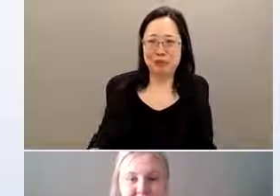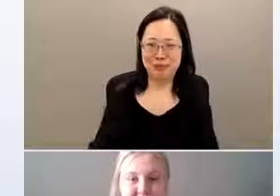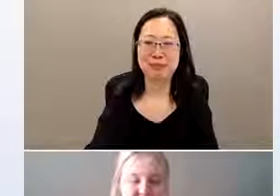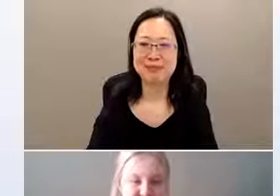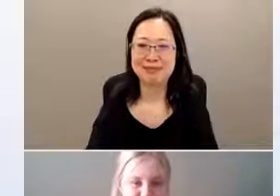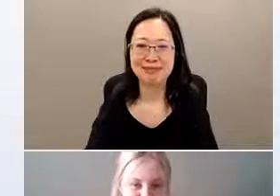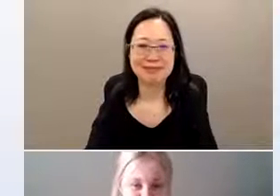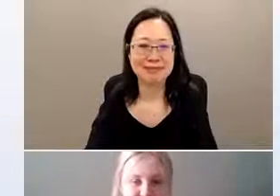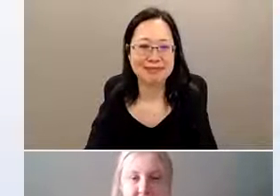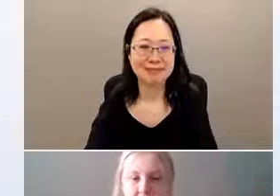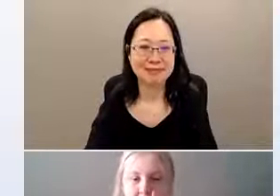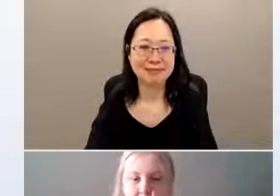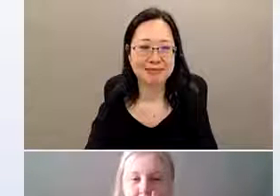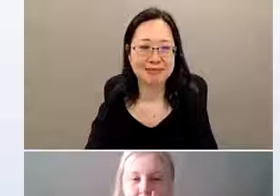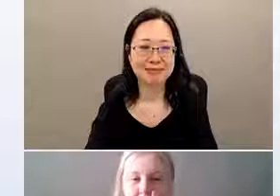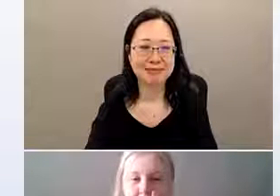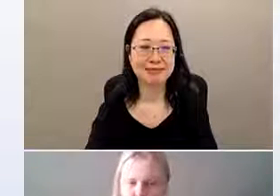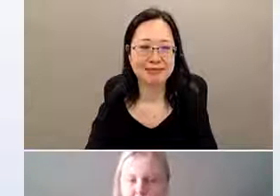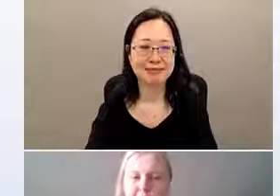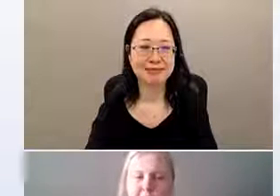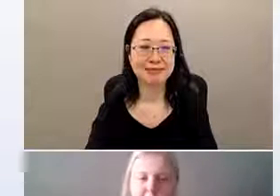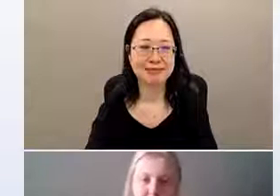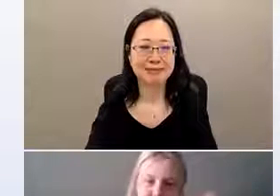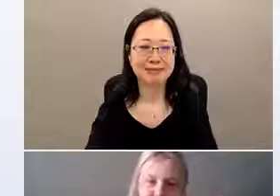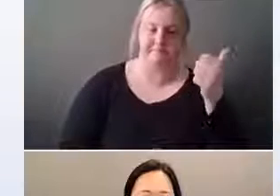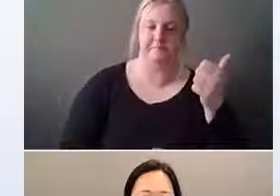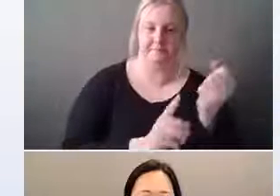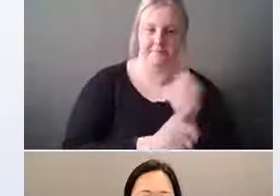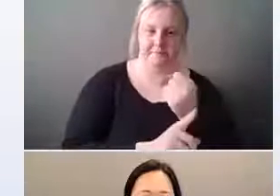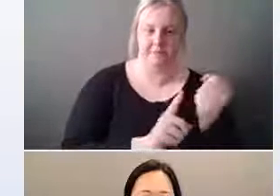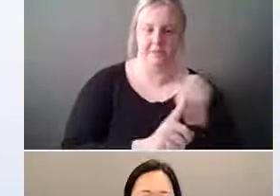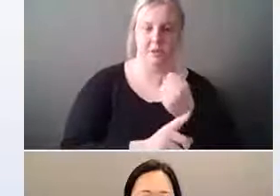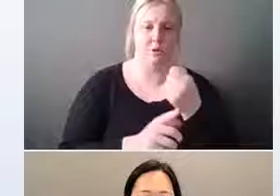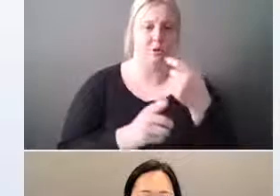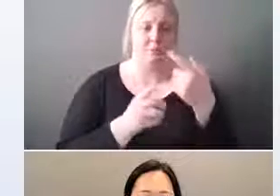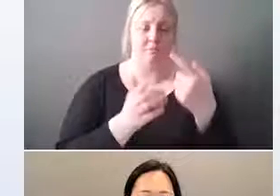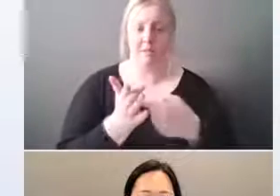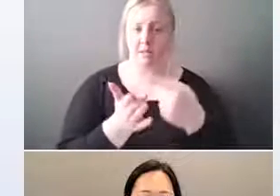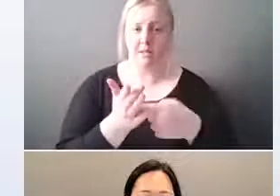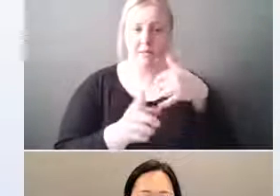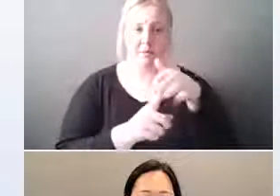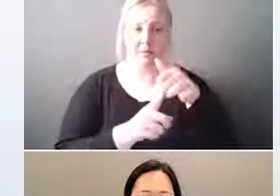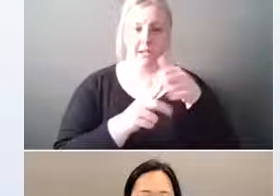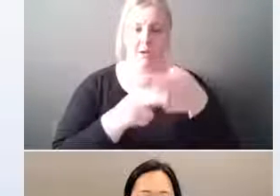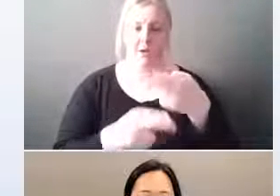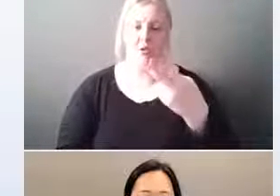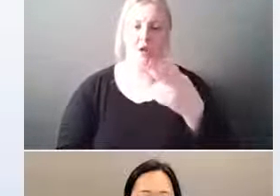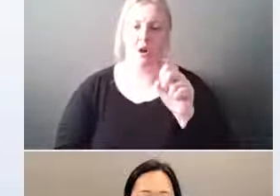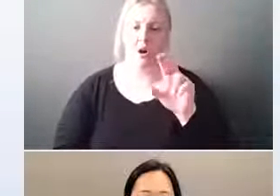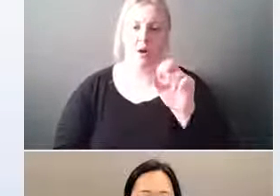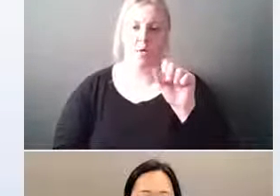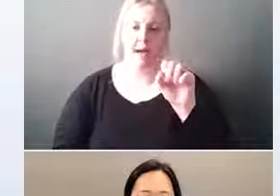differentiate it from elder abuse. So bullying is sometimes called harassment and happens when